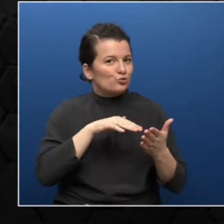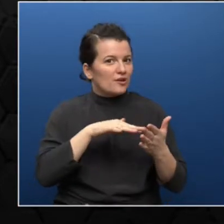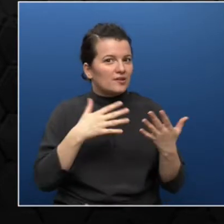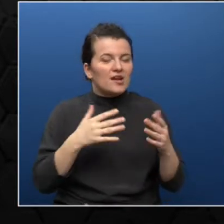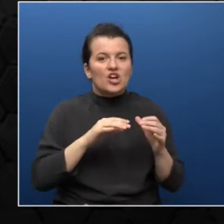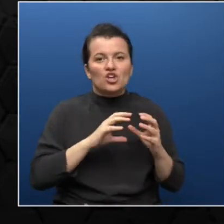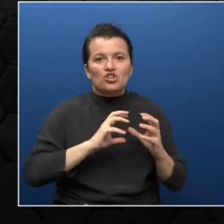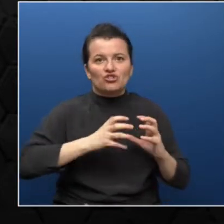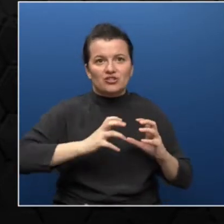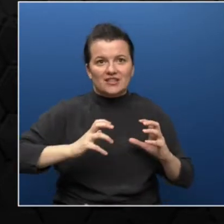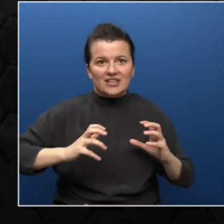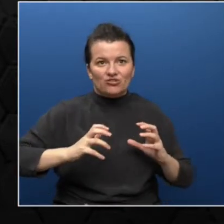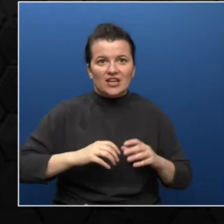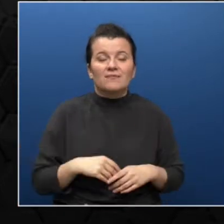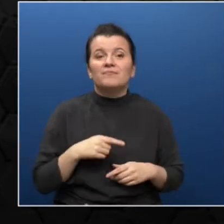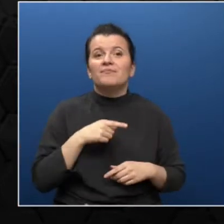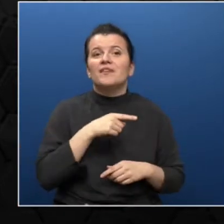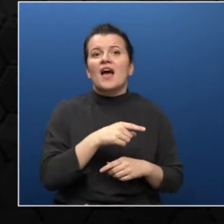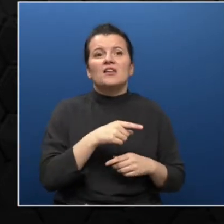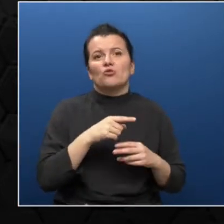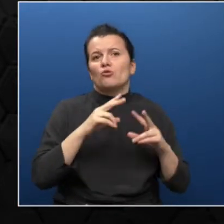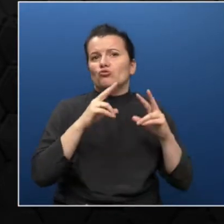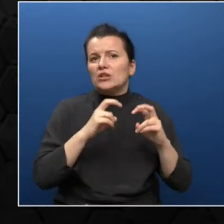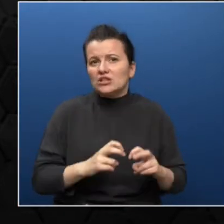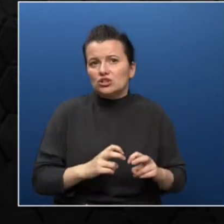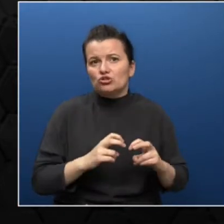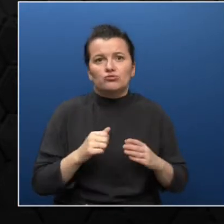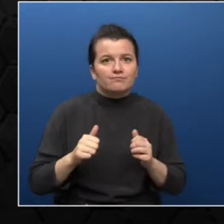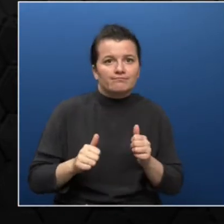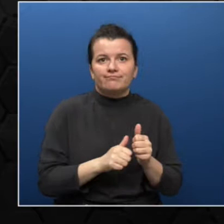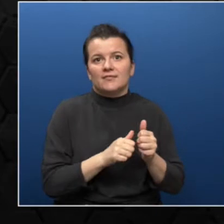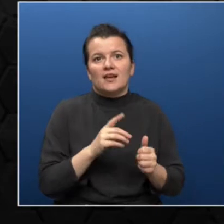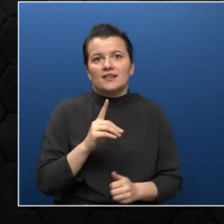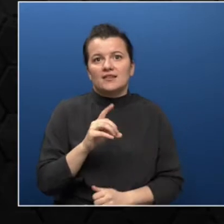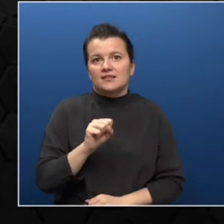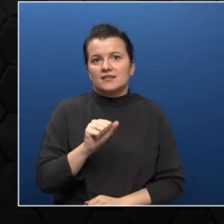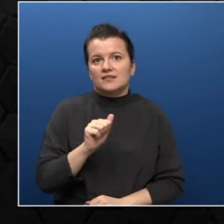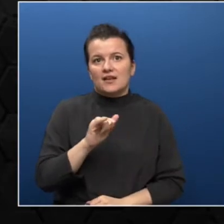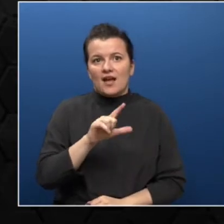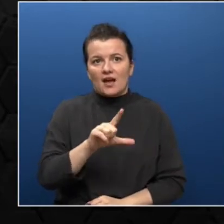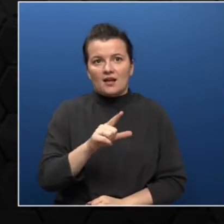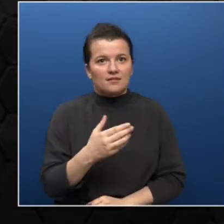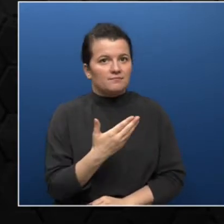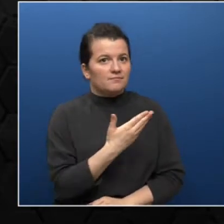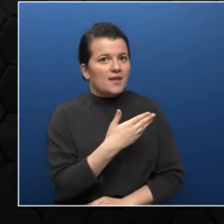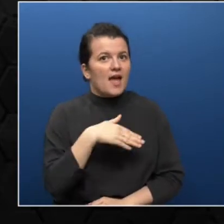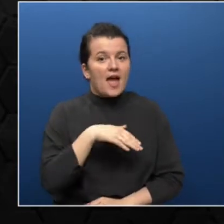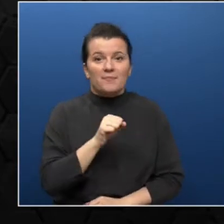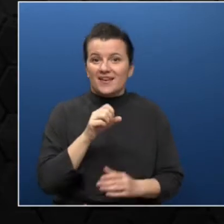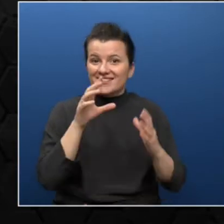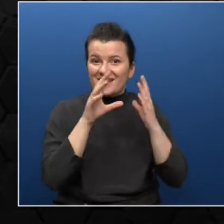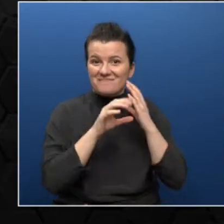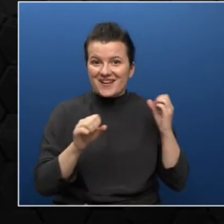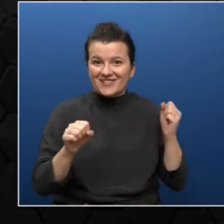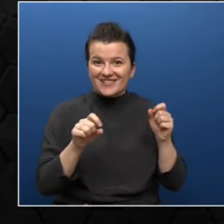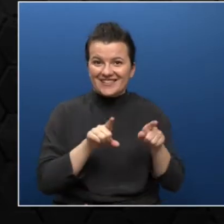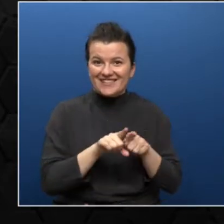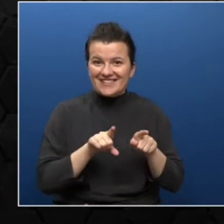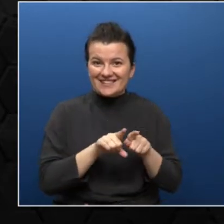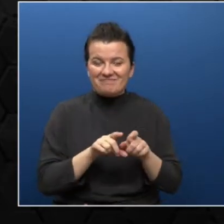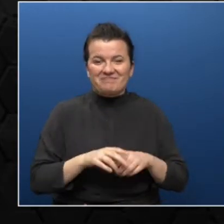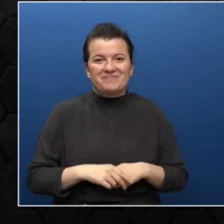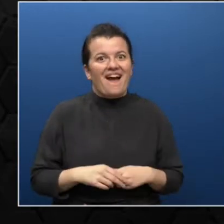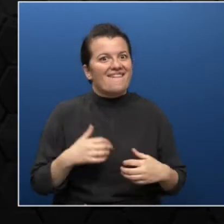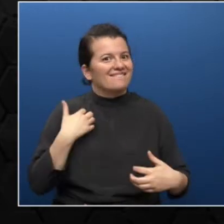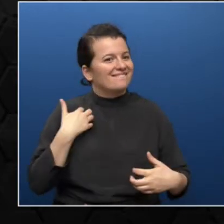partner. And I'm also a Microsoft Learn Student Ambassador. And I'm super, super excited to be here sharing